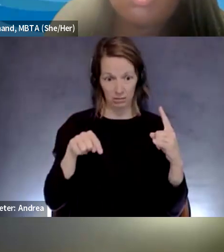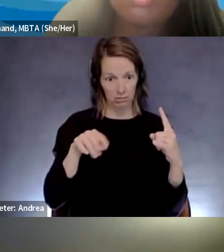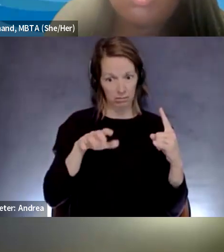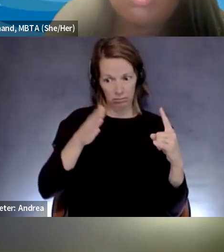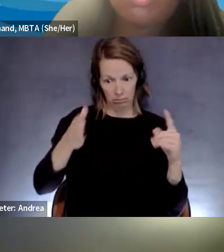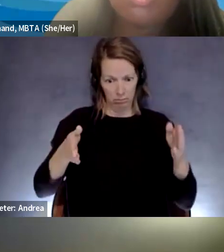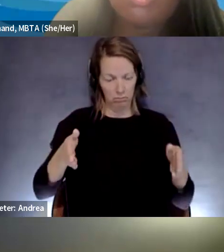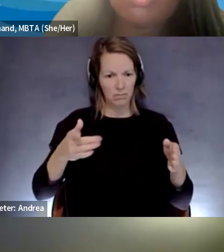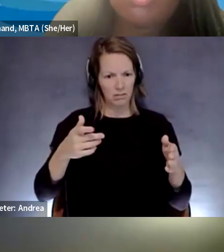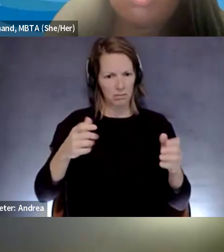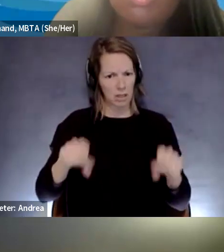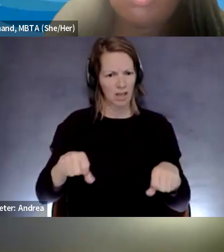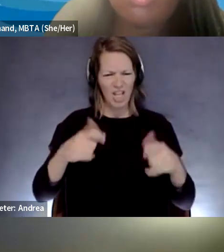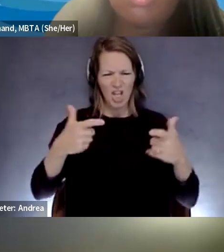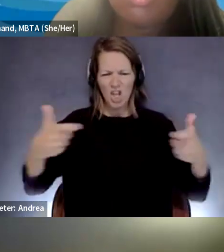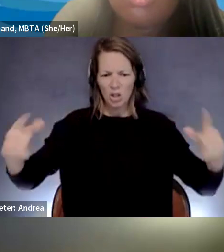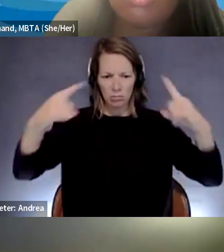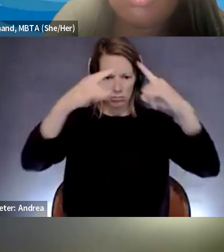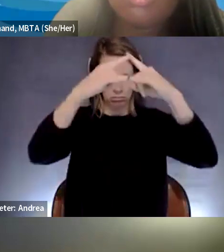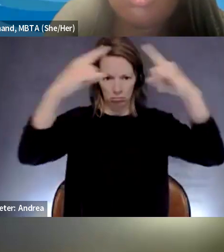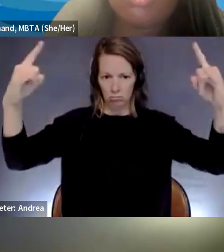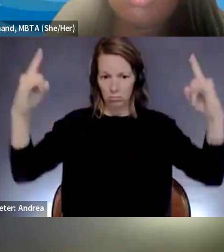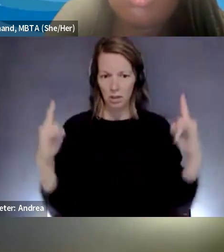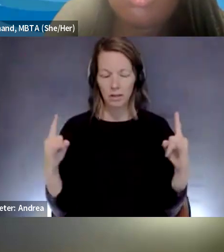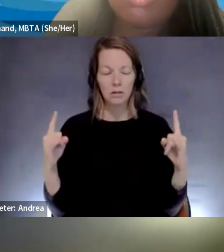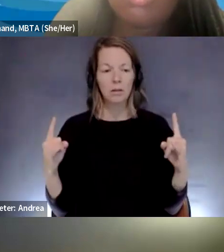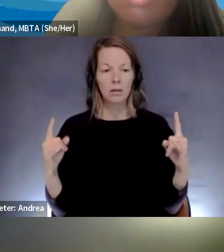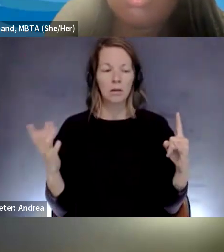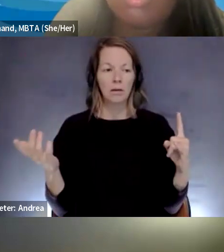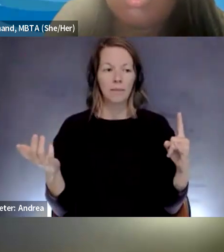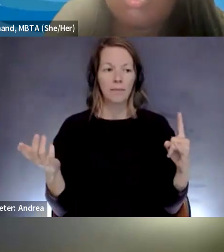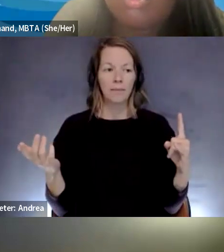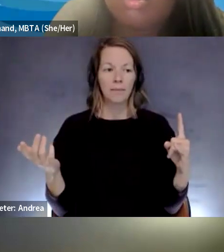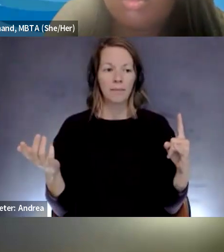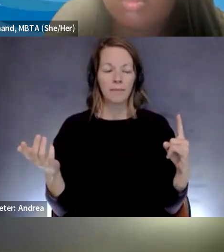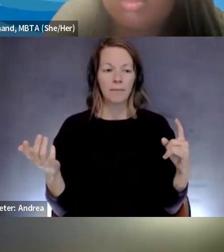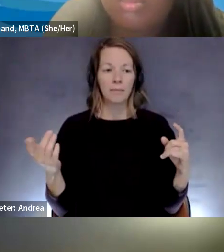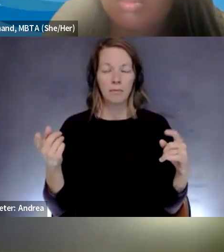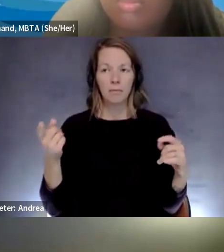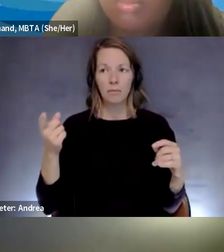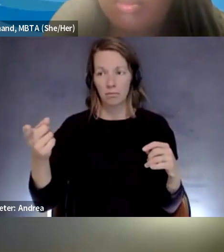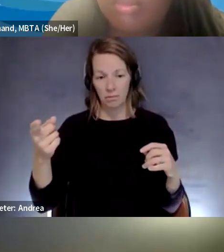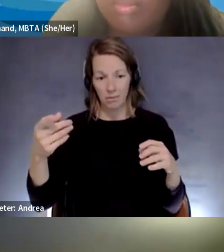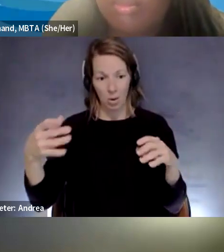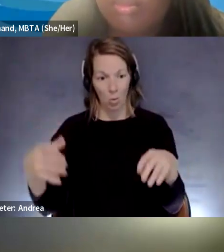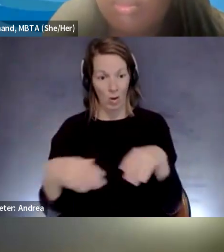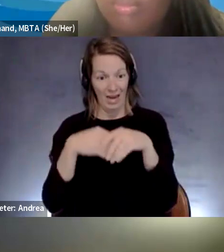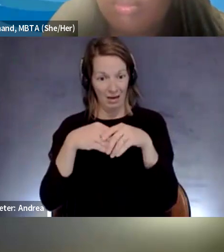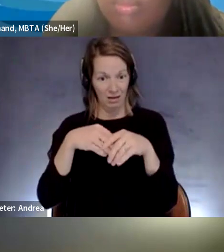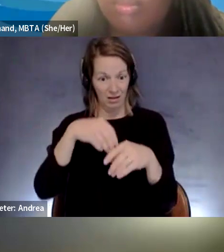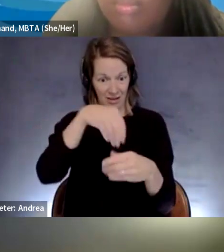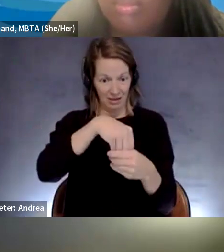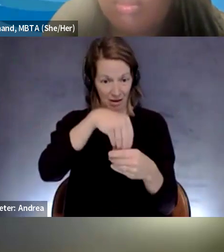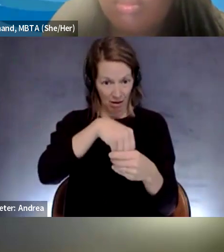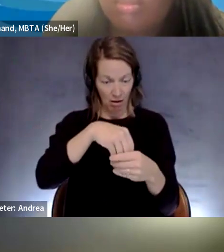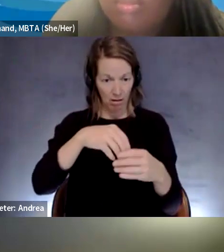are huge tents with doing the wetting inside, and then you have